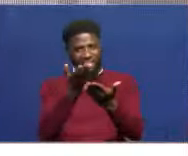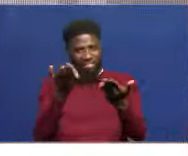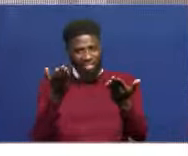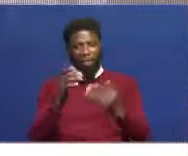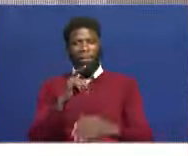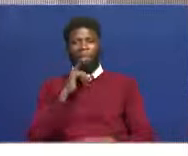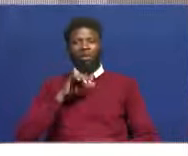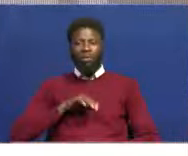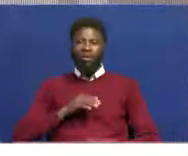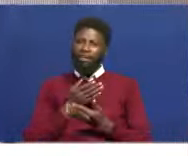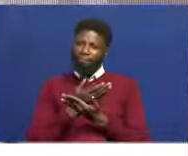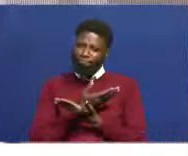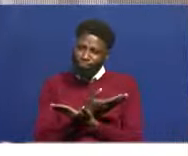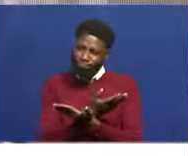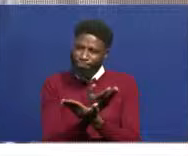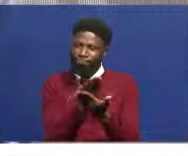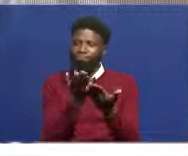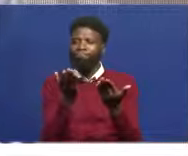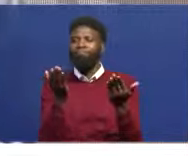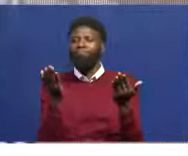ladies and gentlemen,